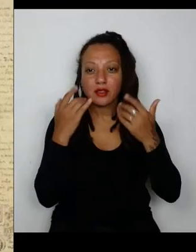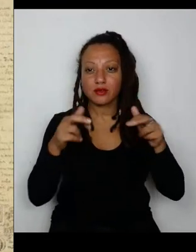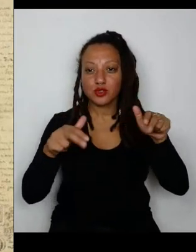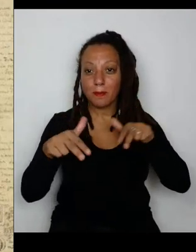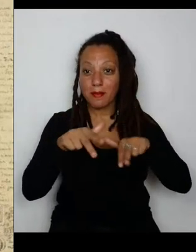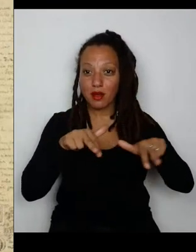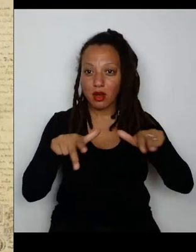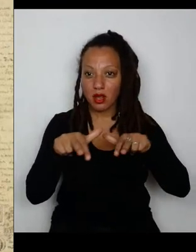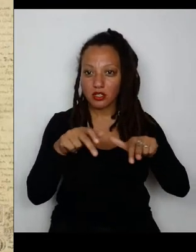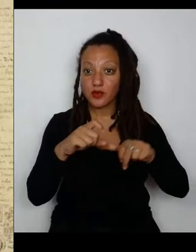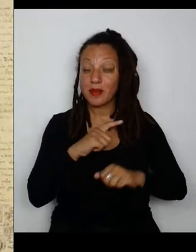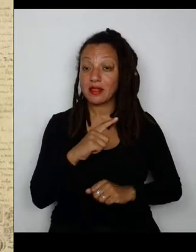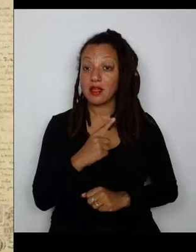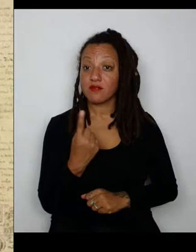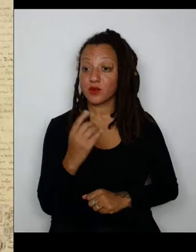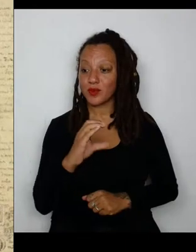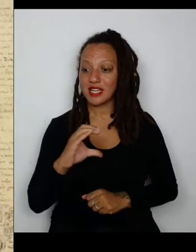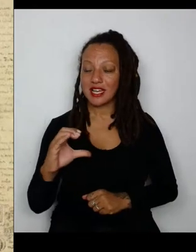lucille